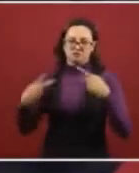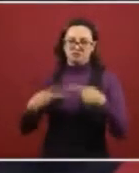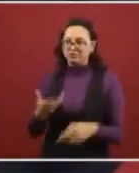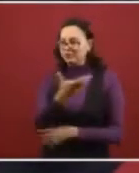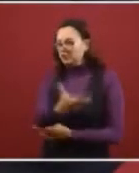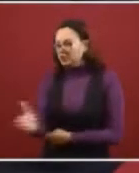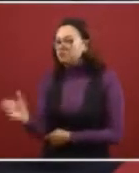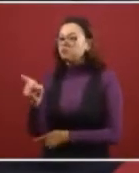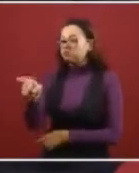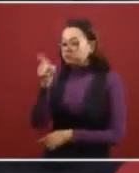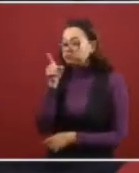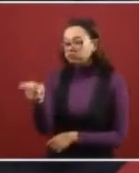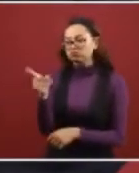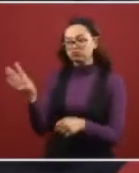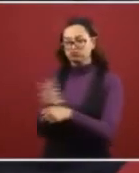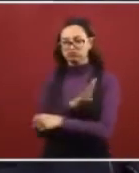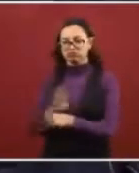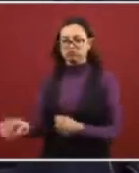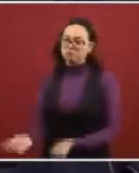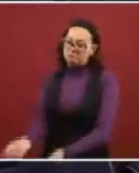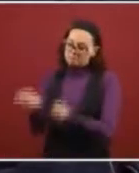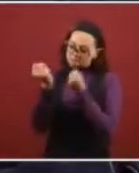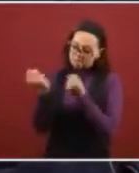the beneficiary.